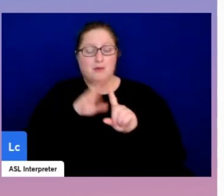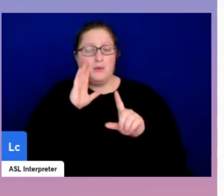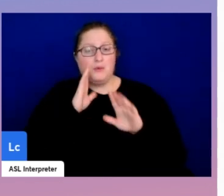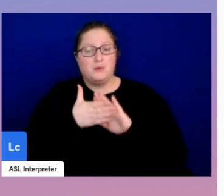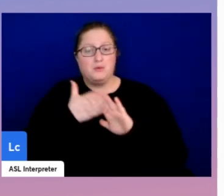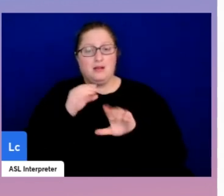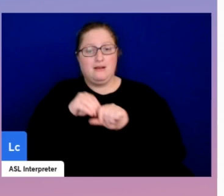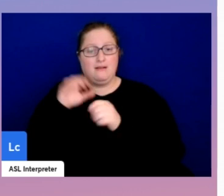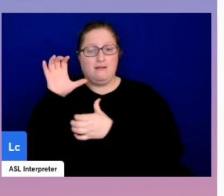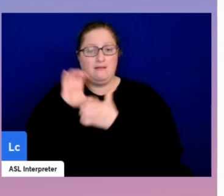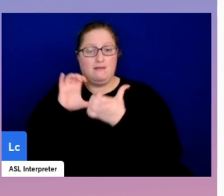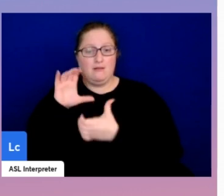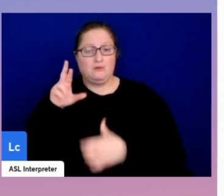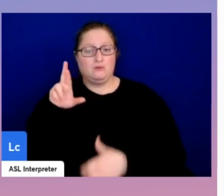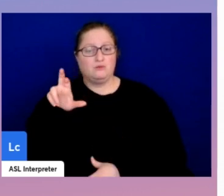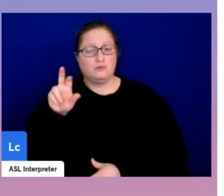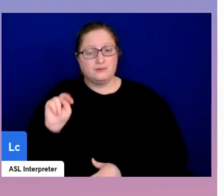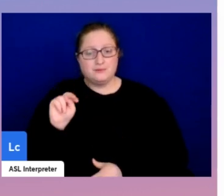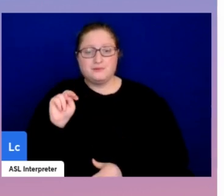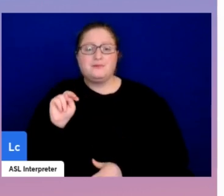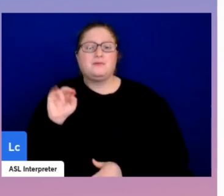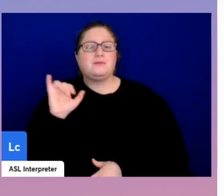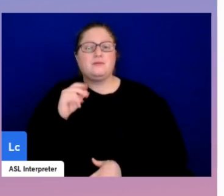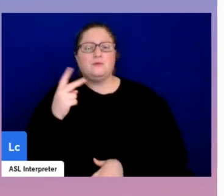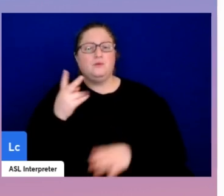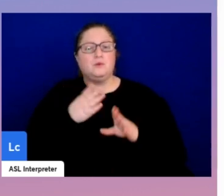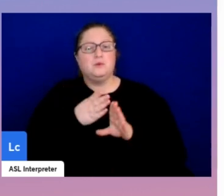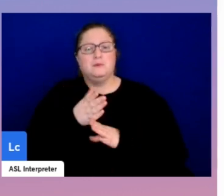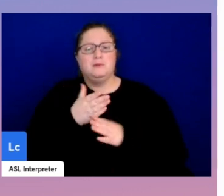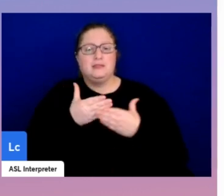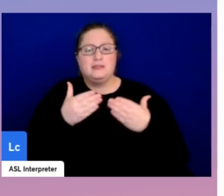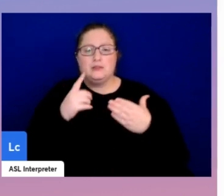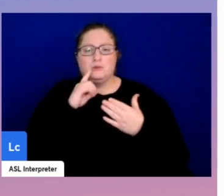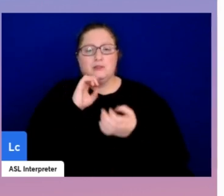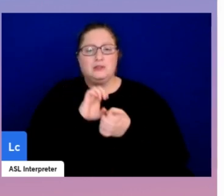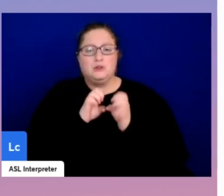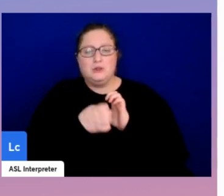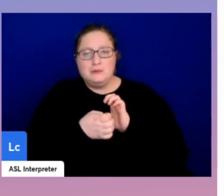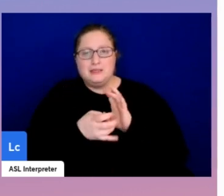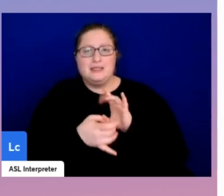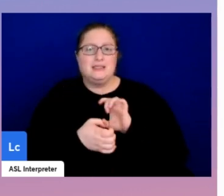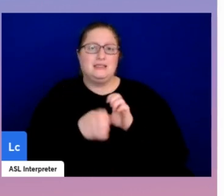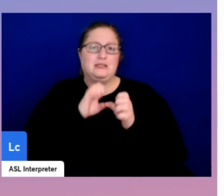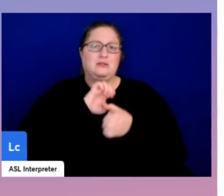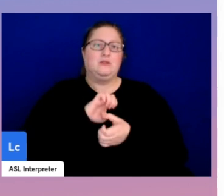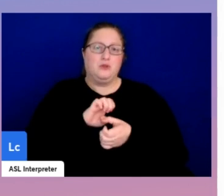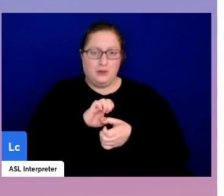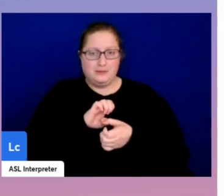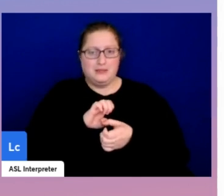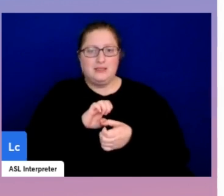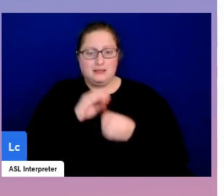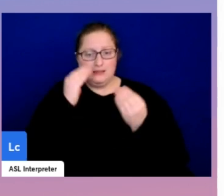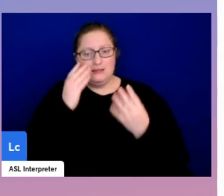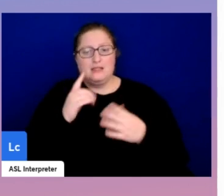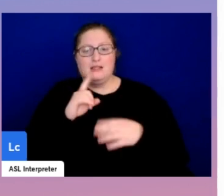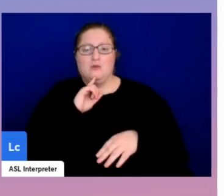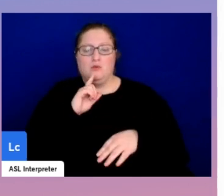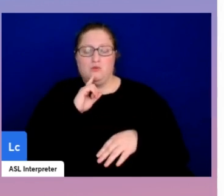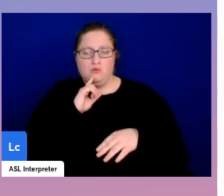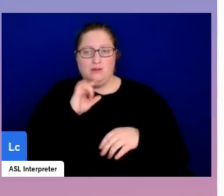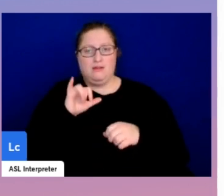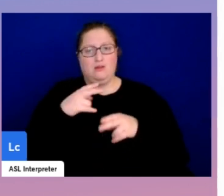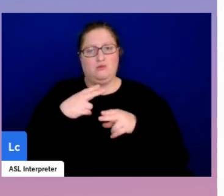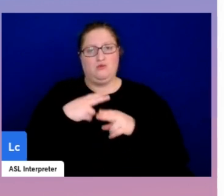Run. And really, like I said, the two main things that it's doing is encrypting and decrypting data, and it's also requesting those short-lived database